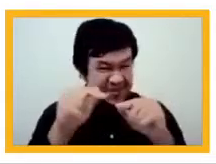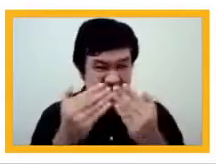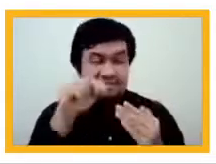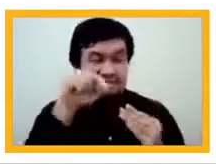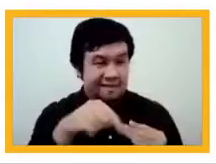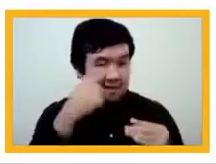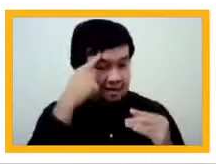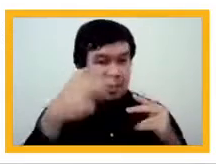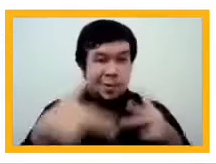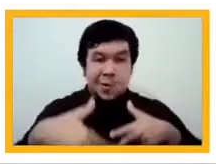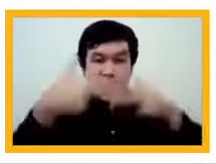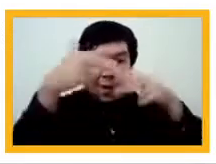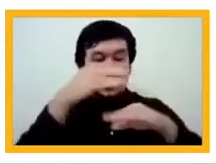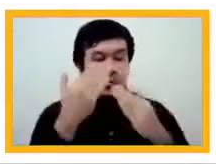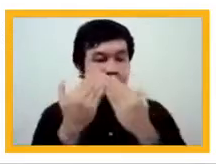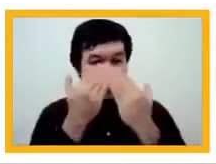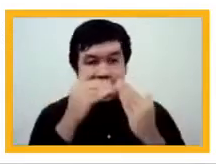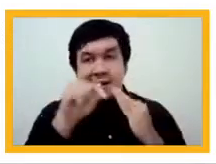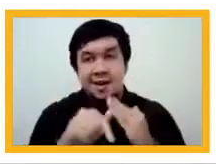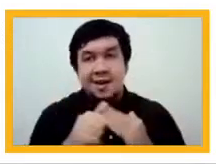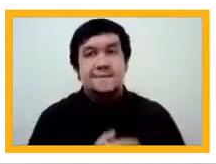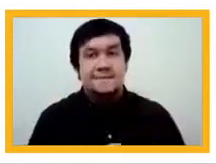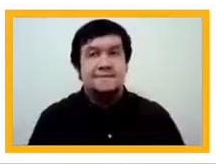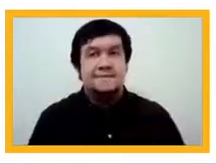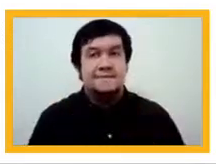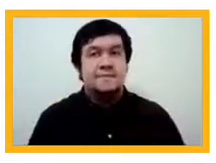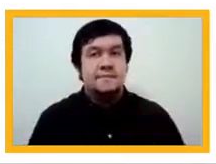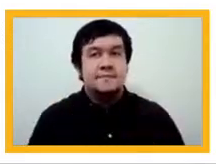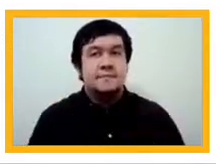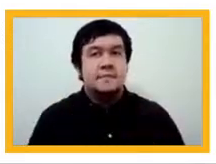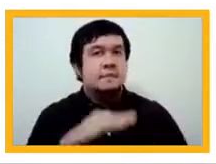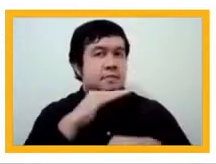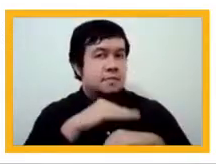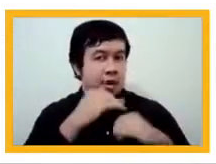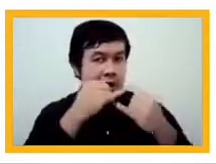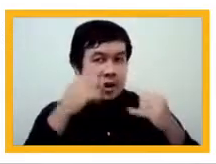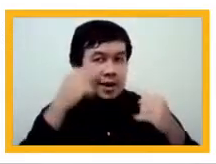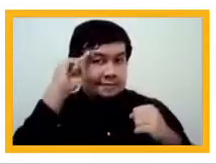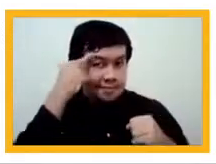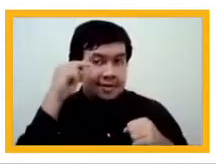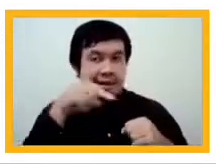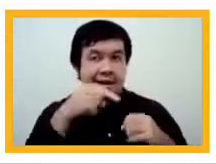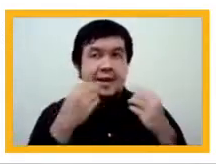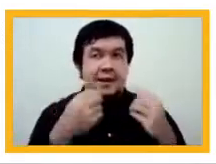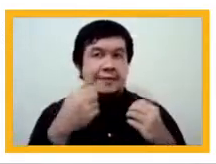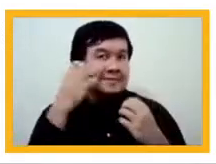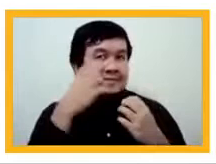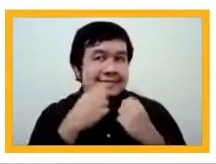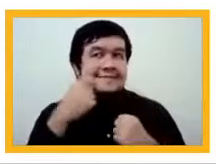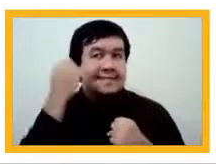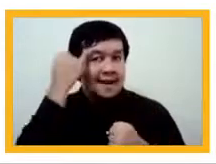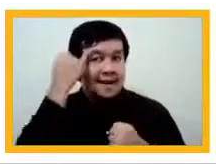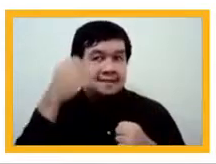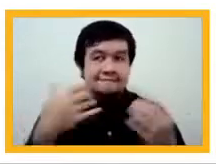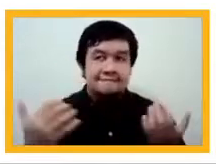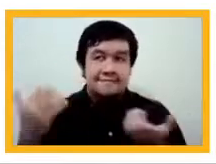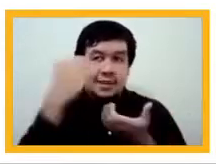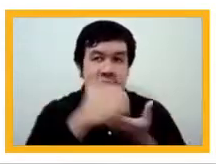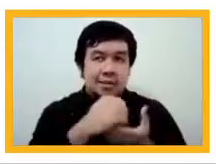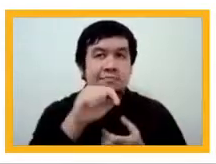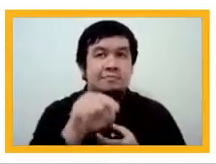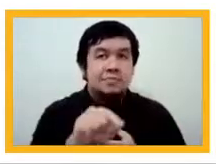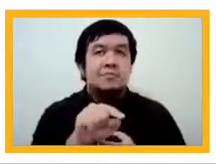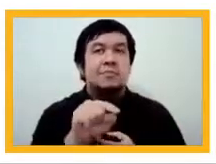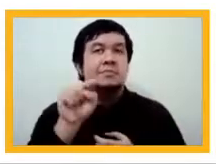we will definitely take advantage of those existing ideas and how we can build on it. And at the same time, I also see